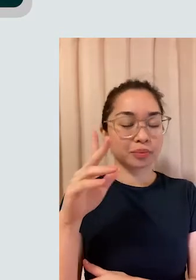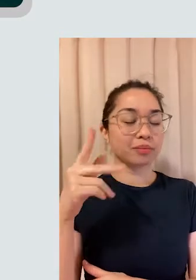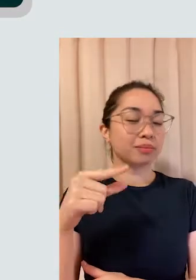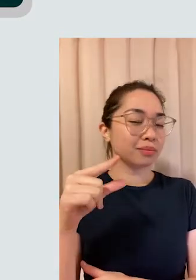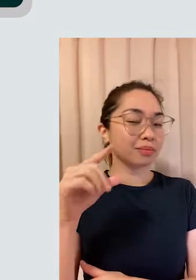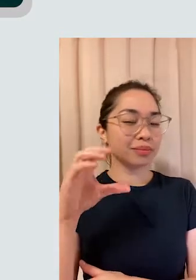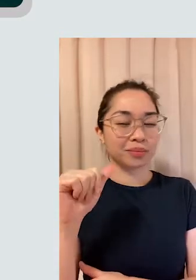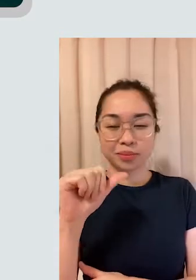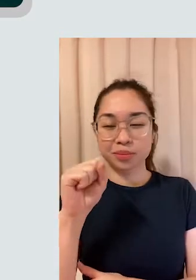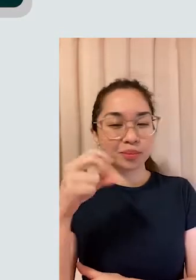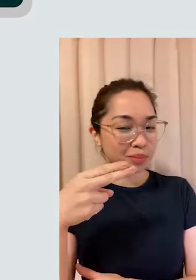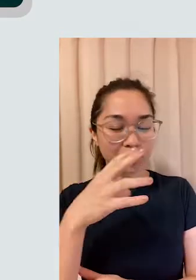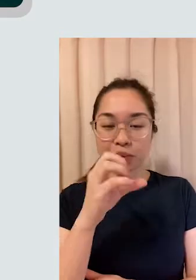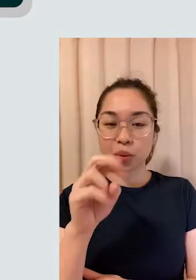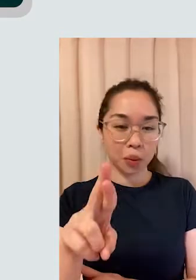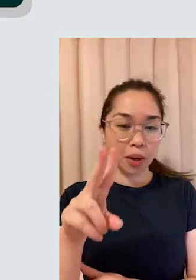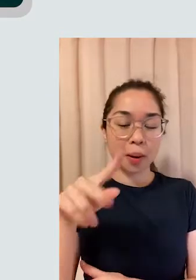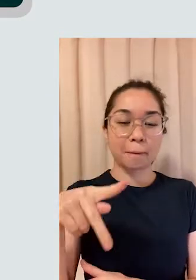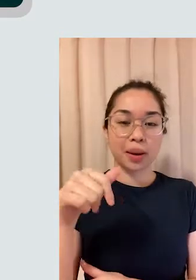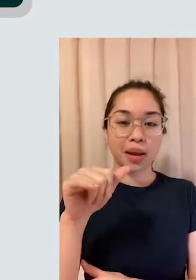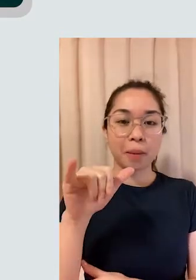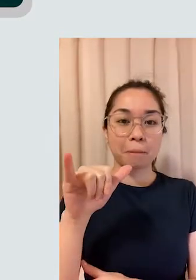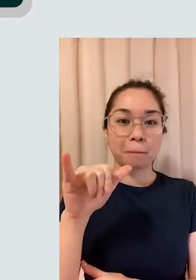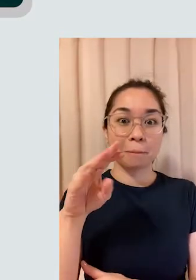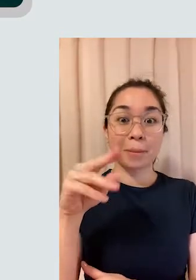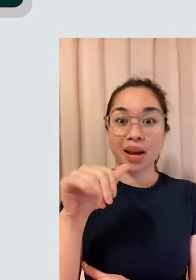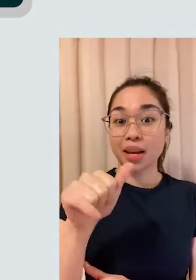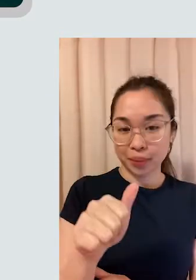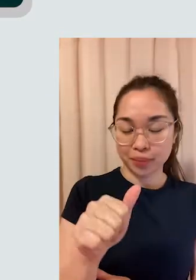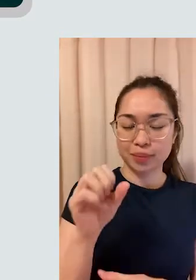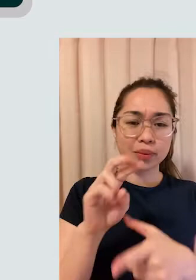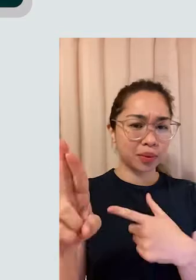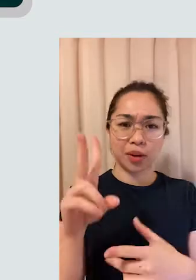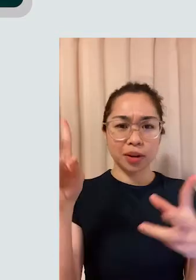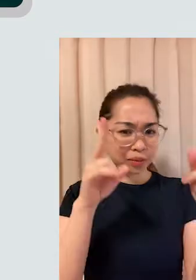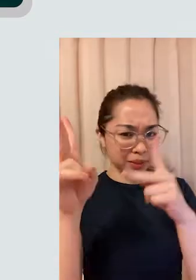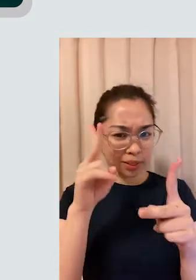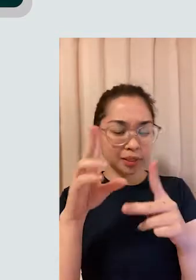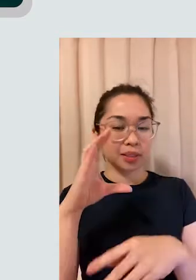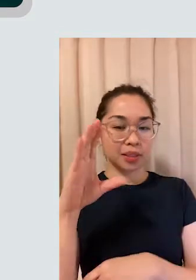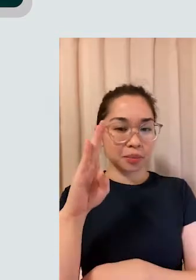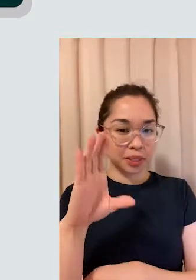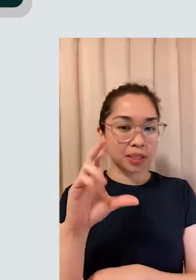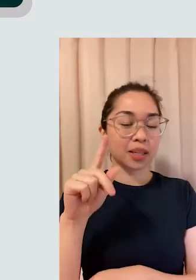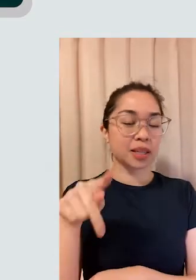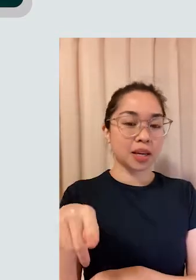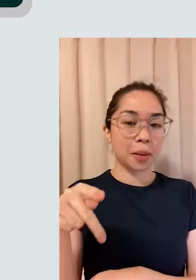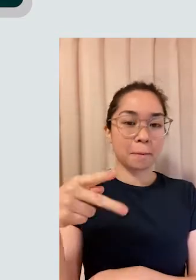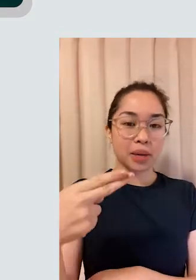GCash, PayPal, or PayMaya. Or visit